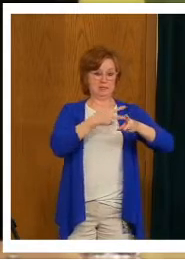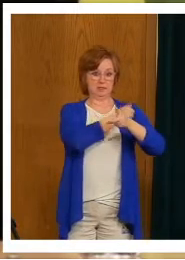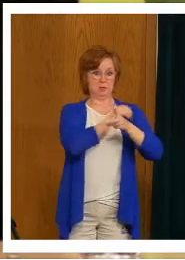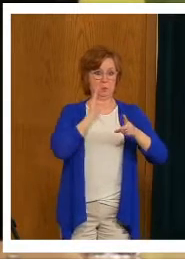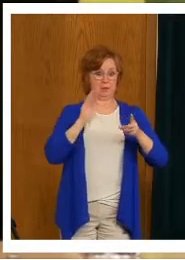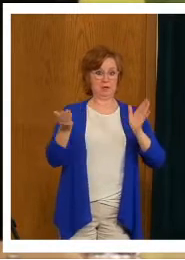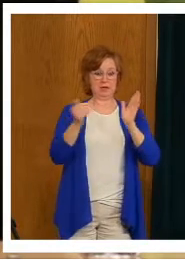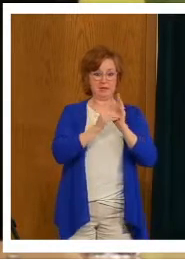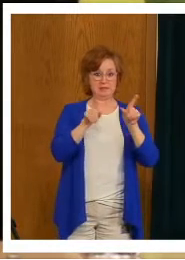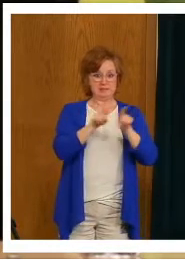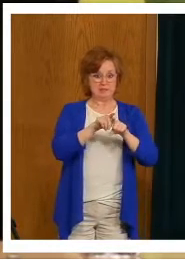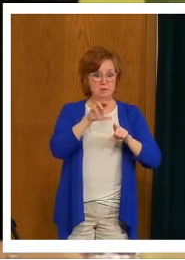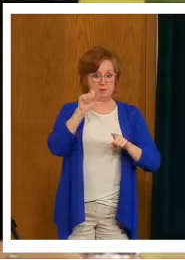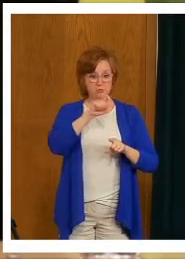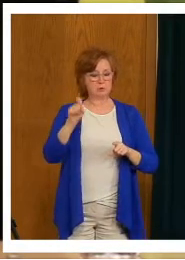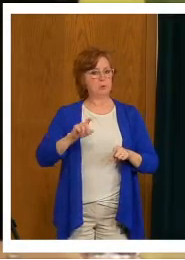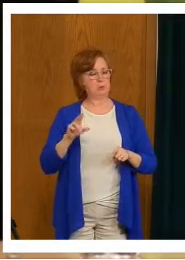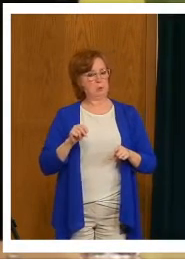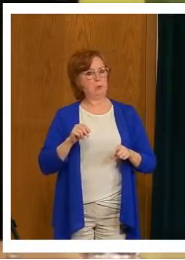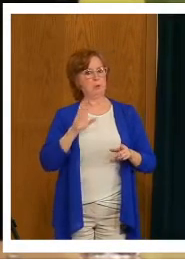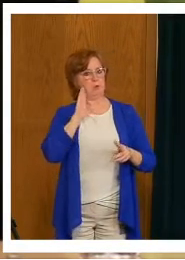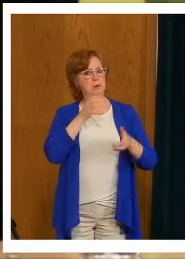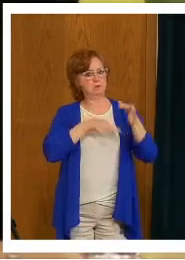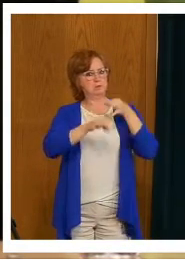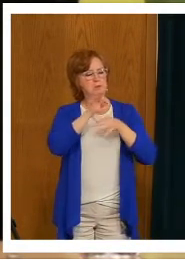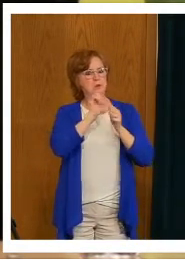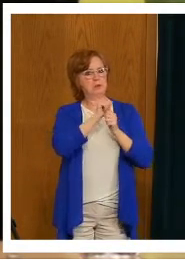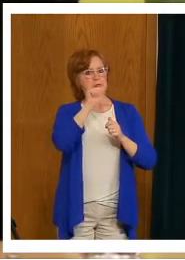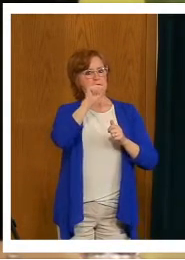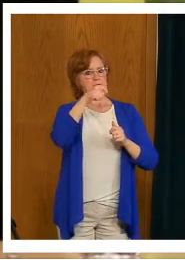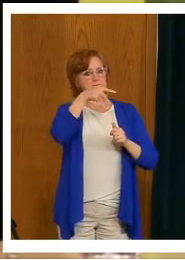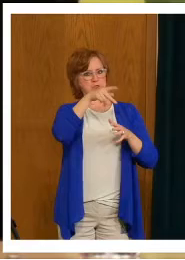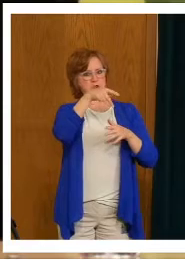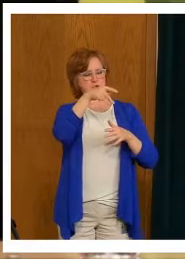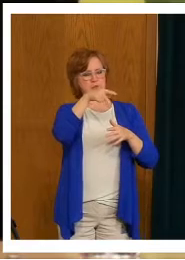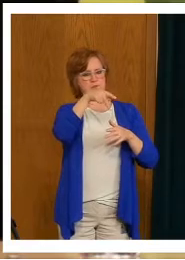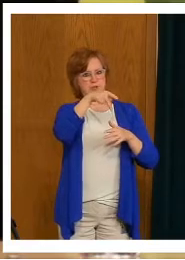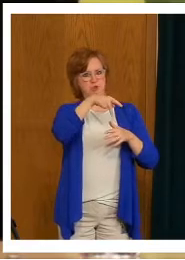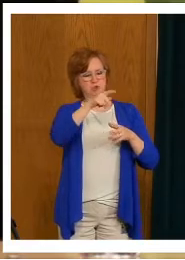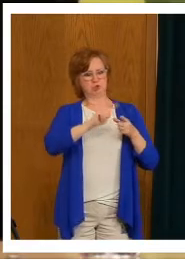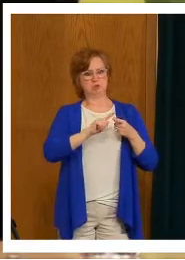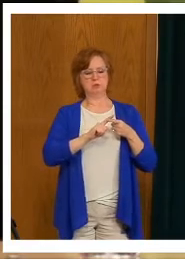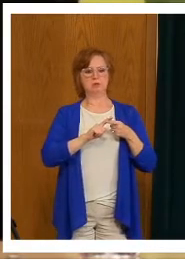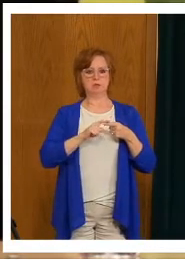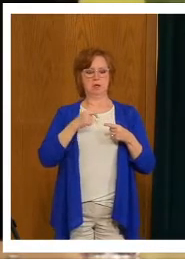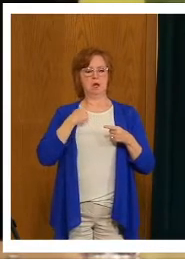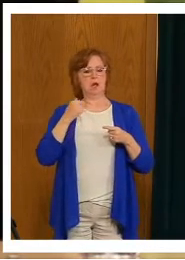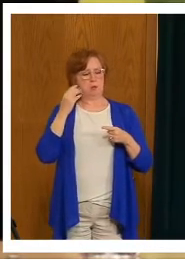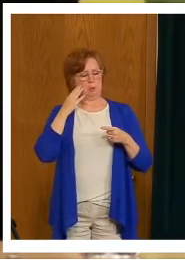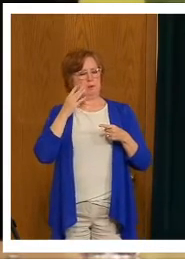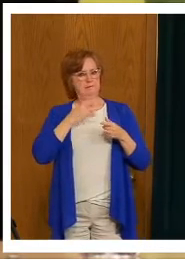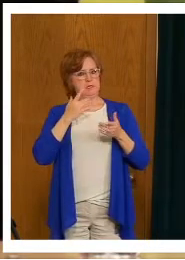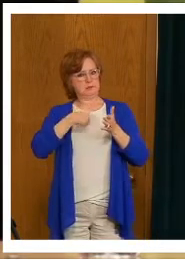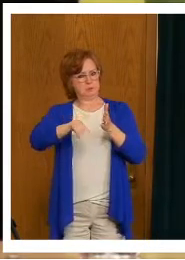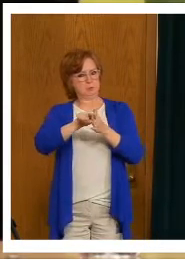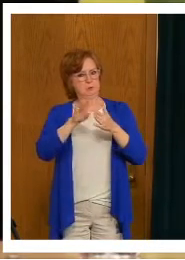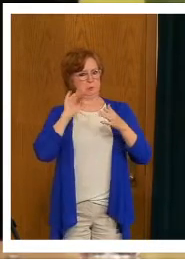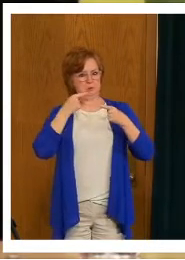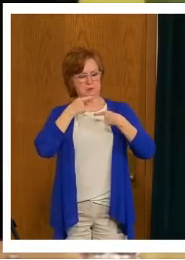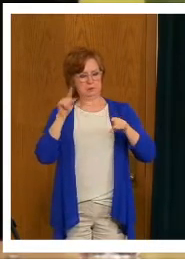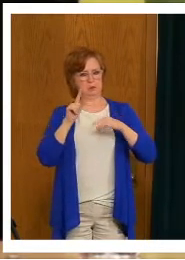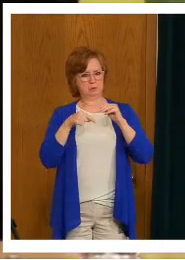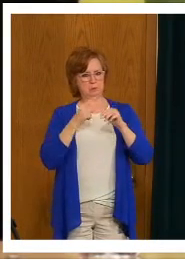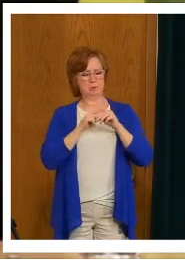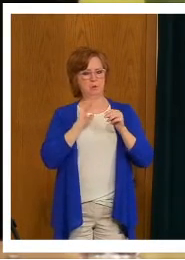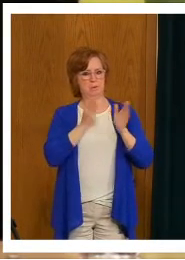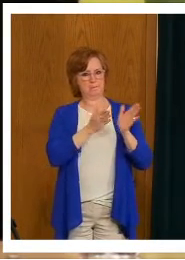to say on that, and I think we'll have a lot more clarity to add on that, likely as early as next week, as to what precisely Saskatchewan's plan as we